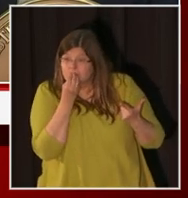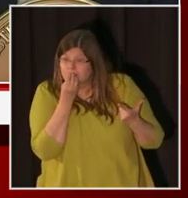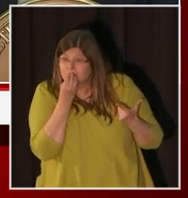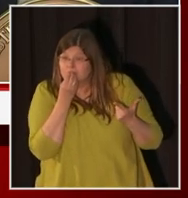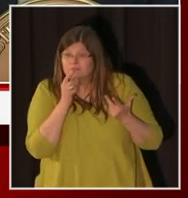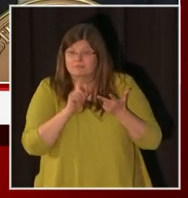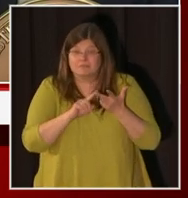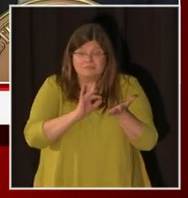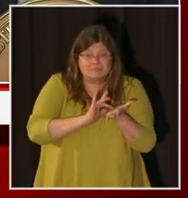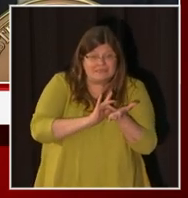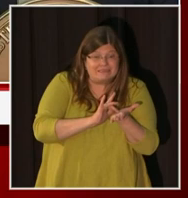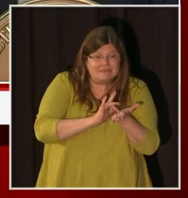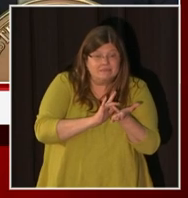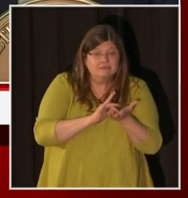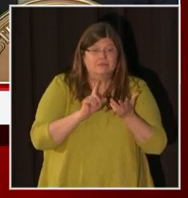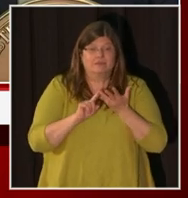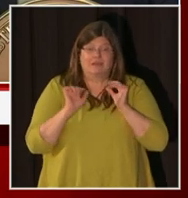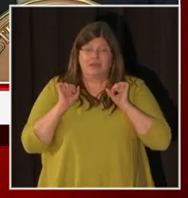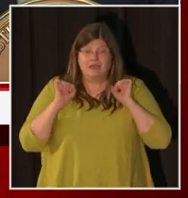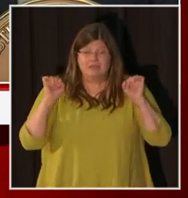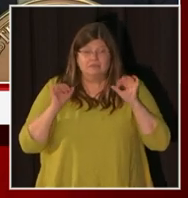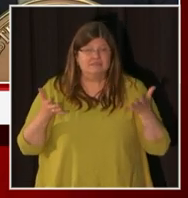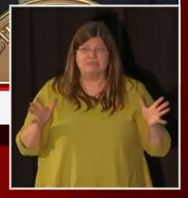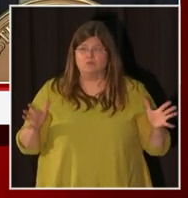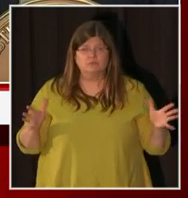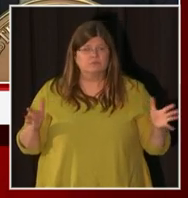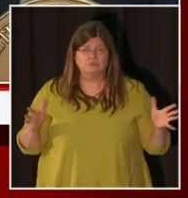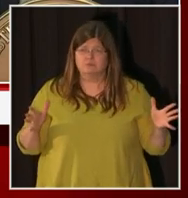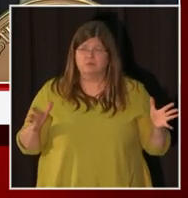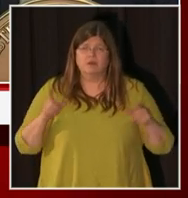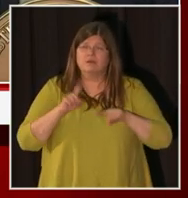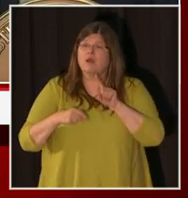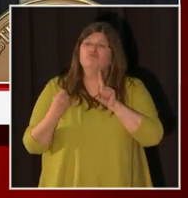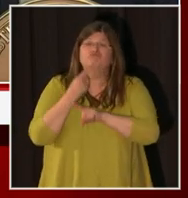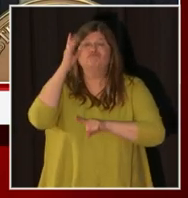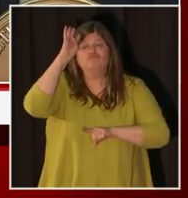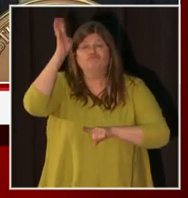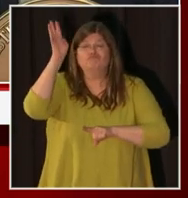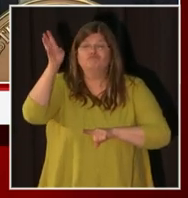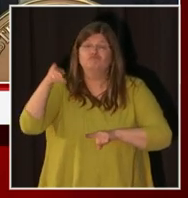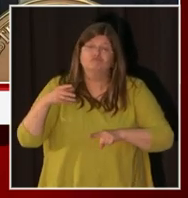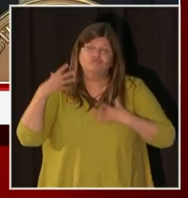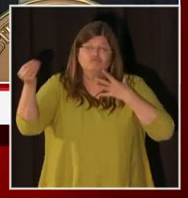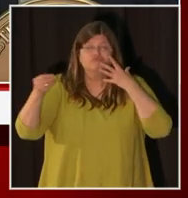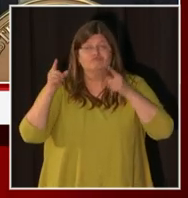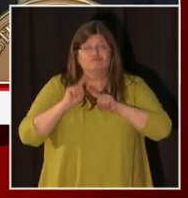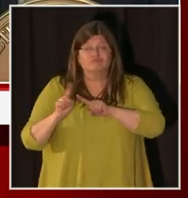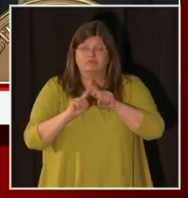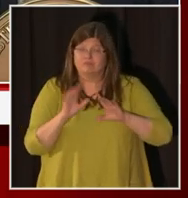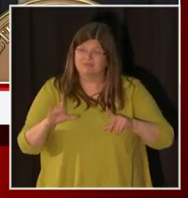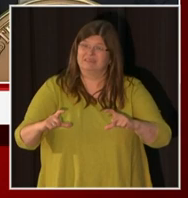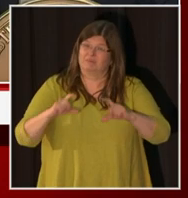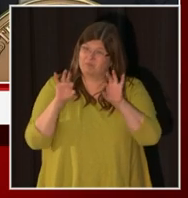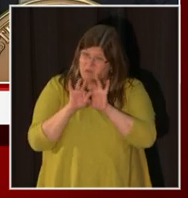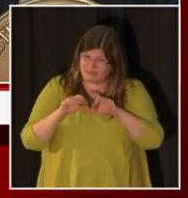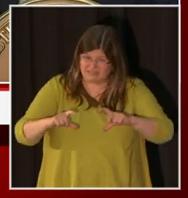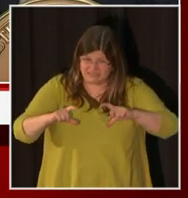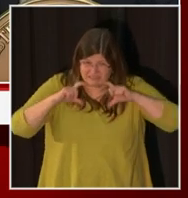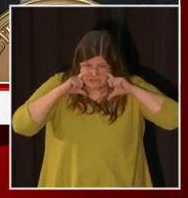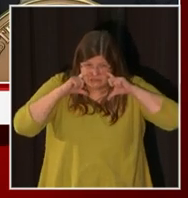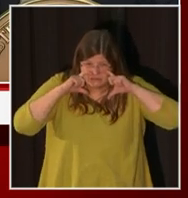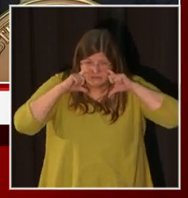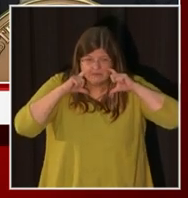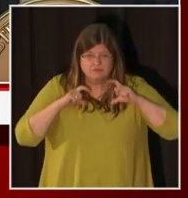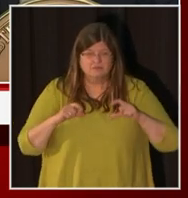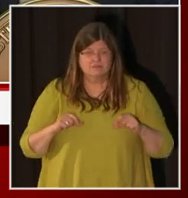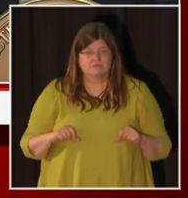to remind everybody that our orders to wear masks on those essential trips is not a replacement